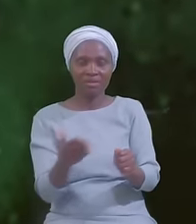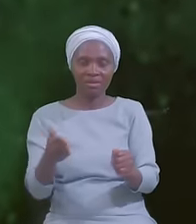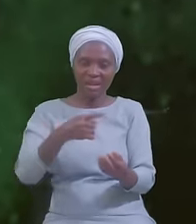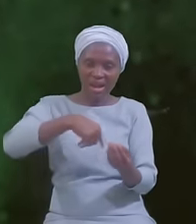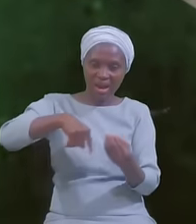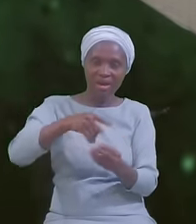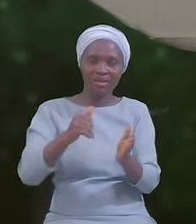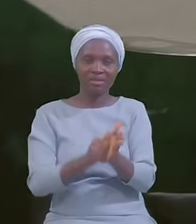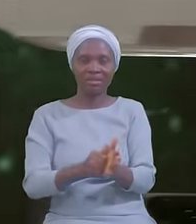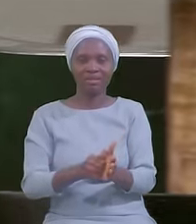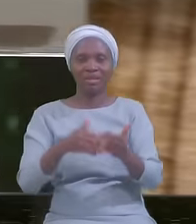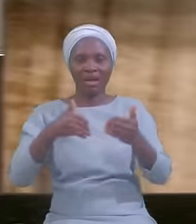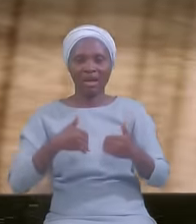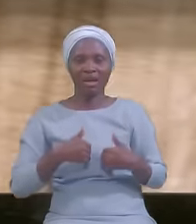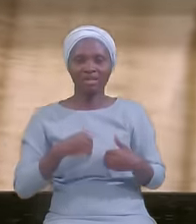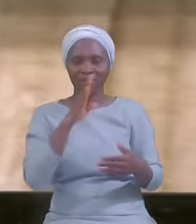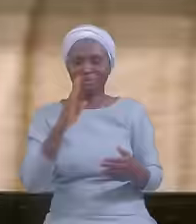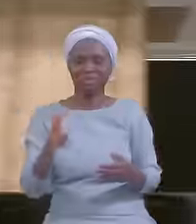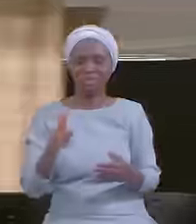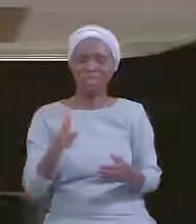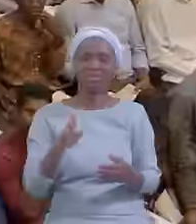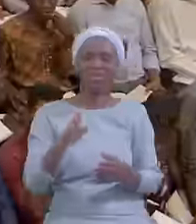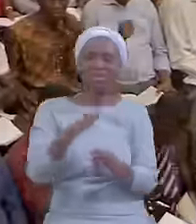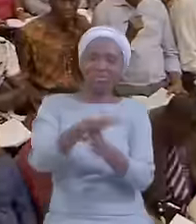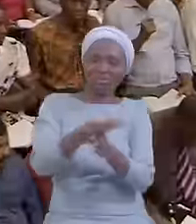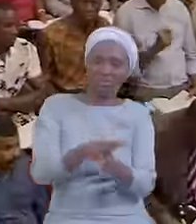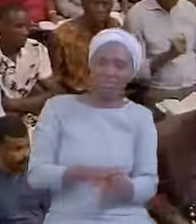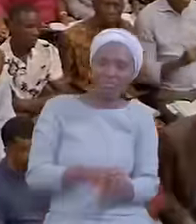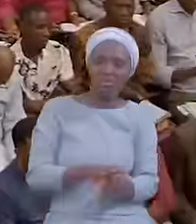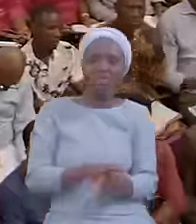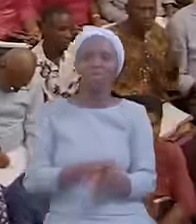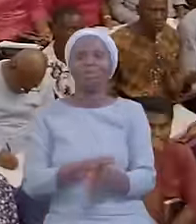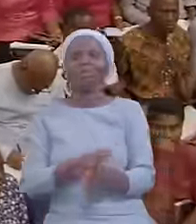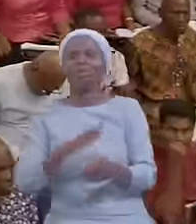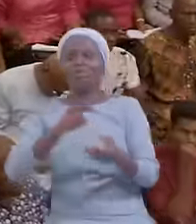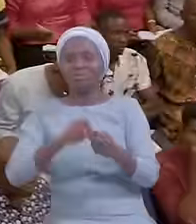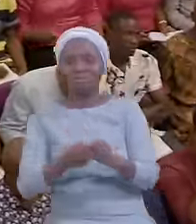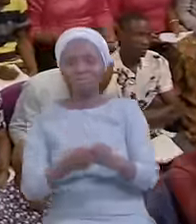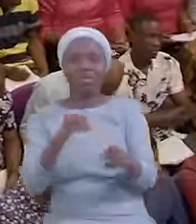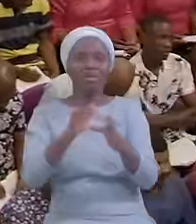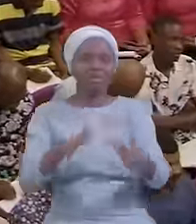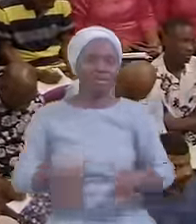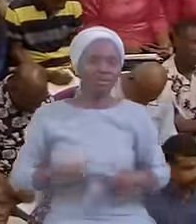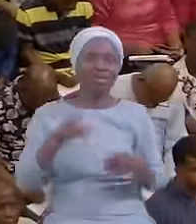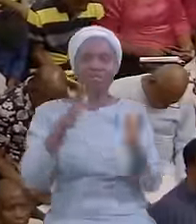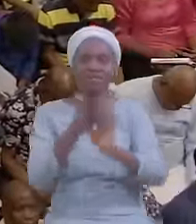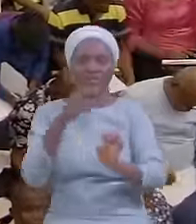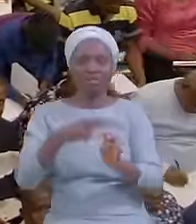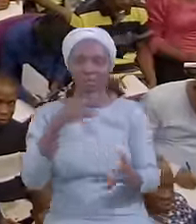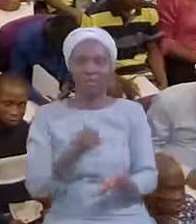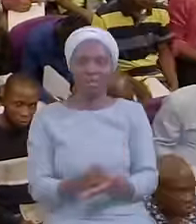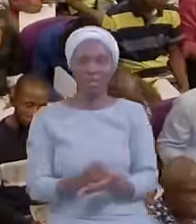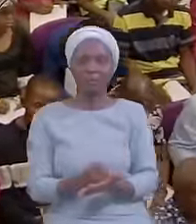had been dormant in your life in Jesus' name. Look at number one. Look at number one there.